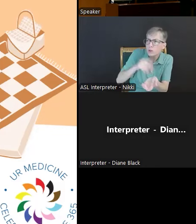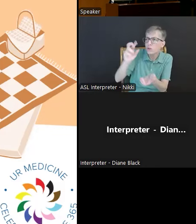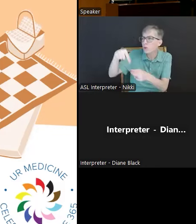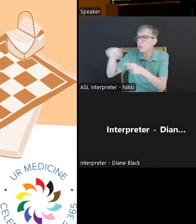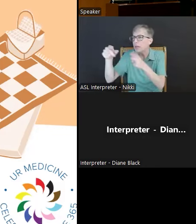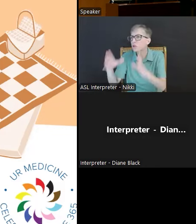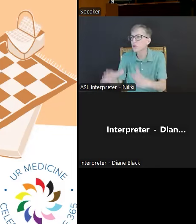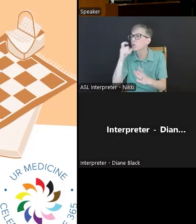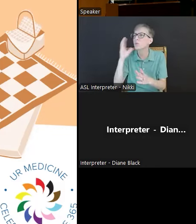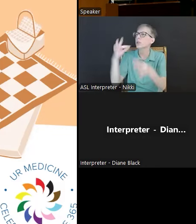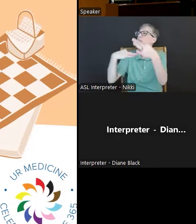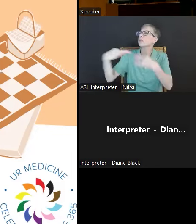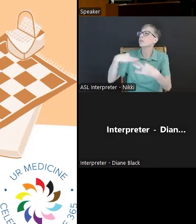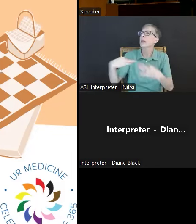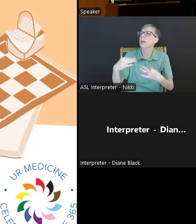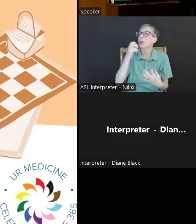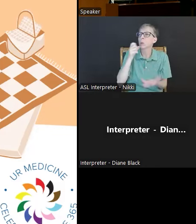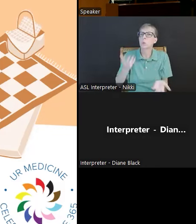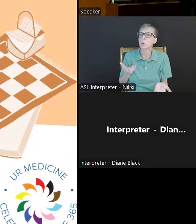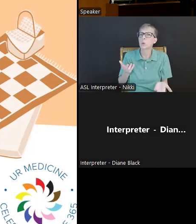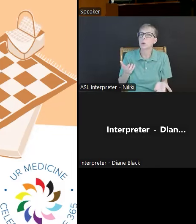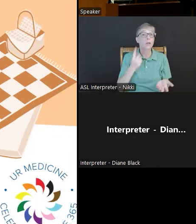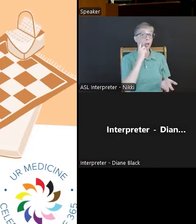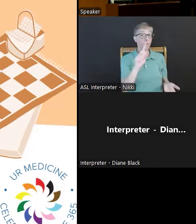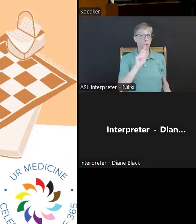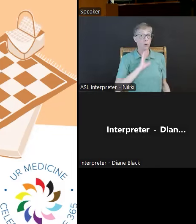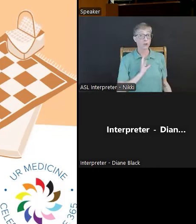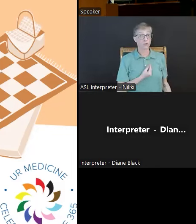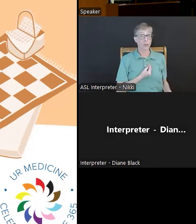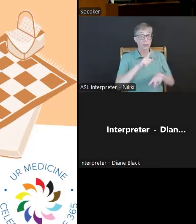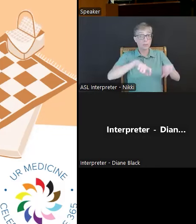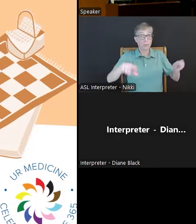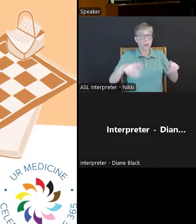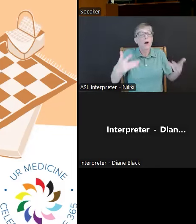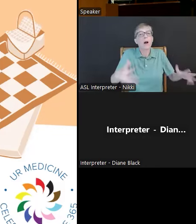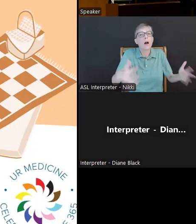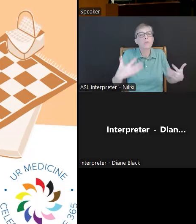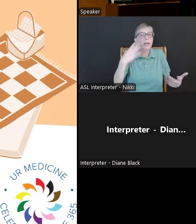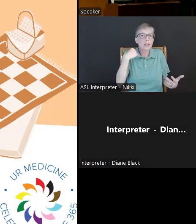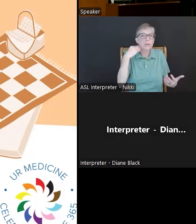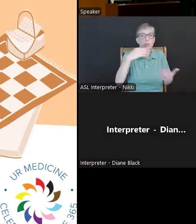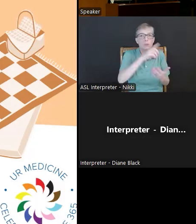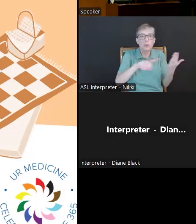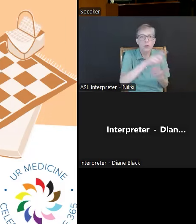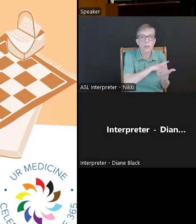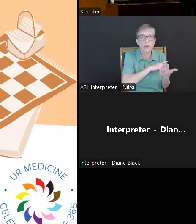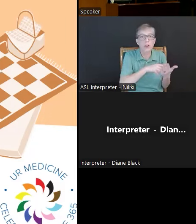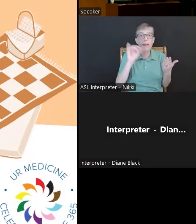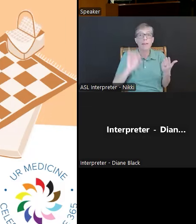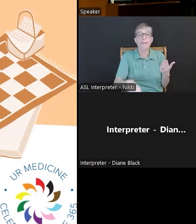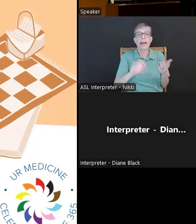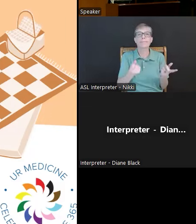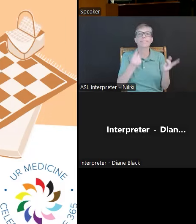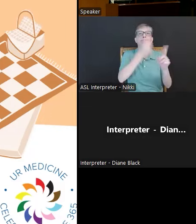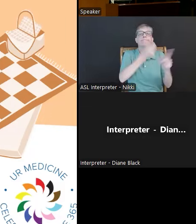Because I don't understand. But for trans folks that already feel discriminated against, when that incidental finding shows